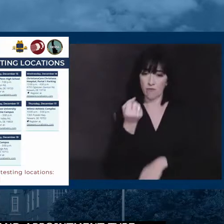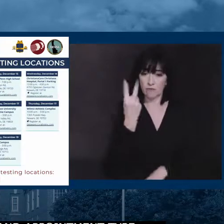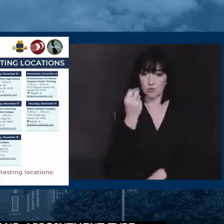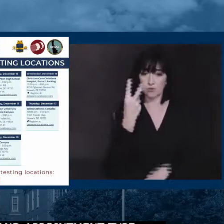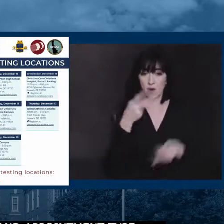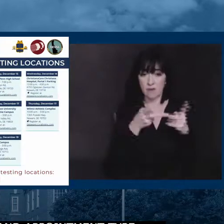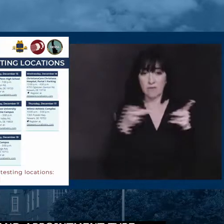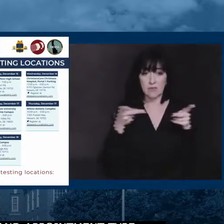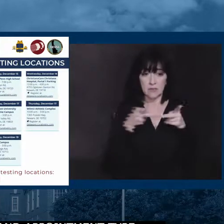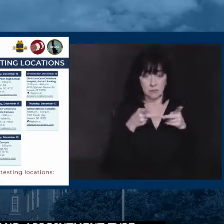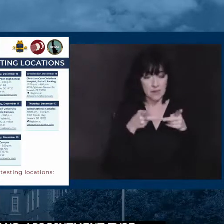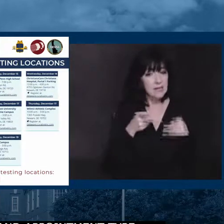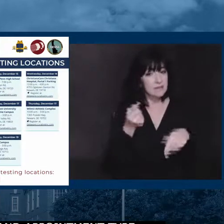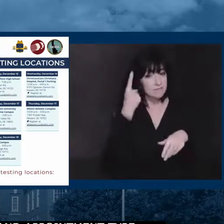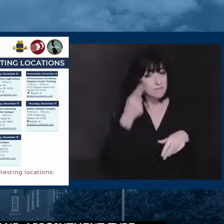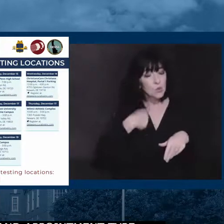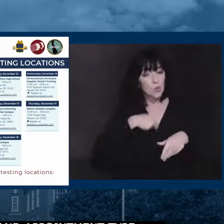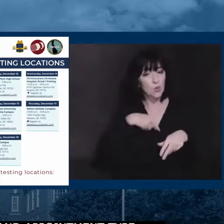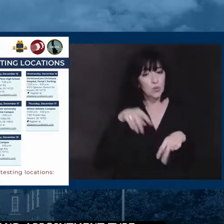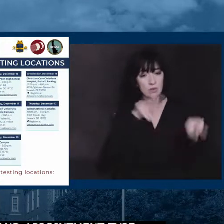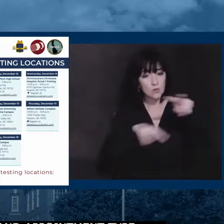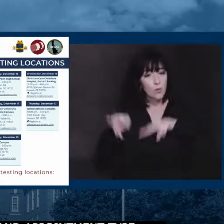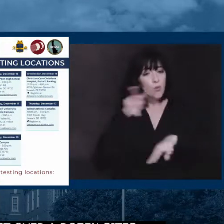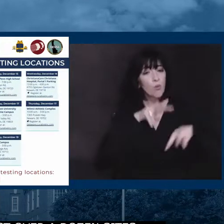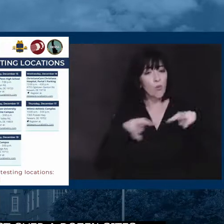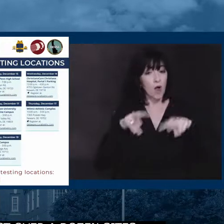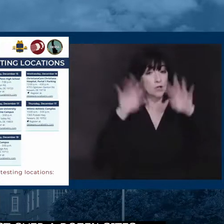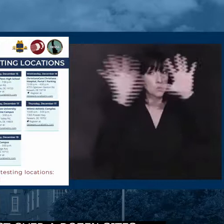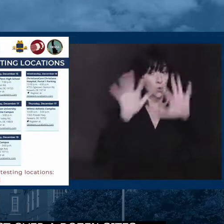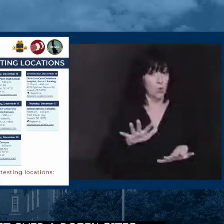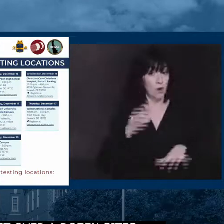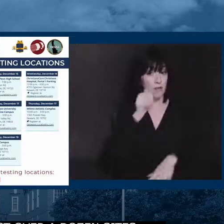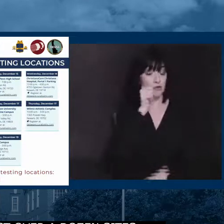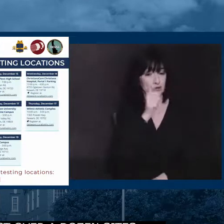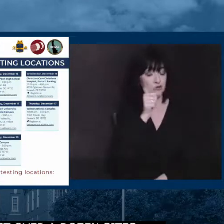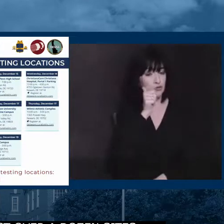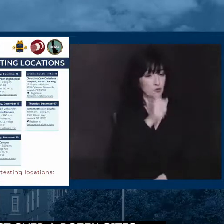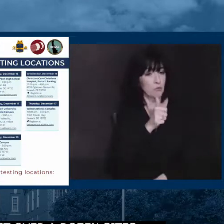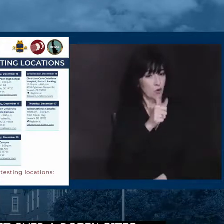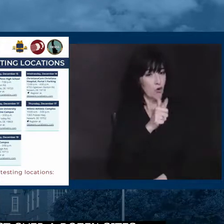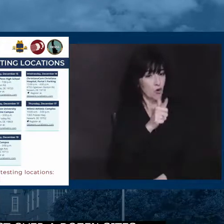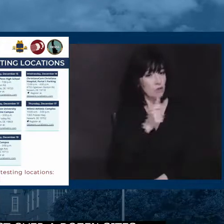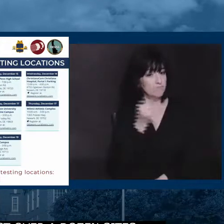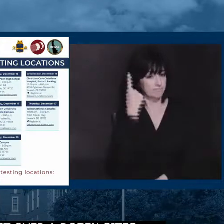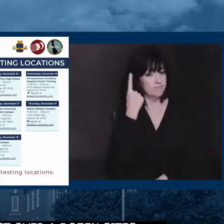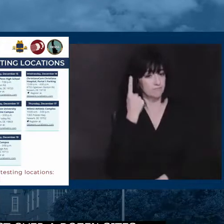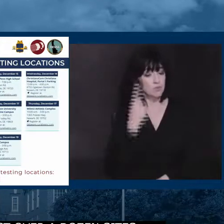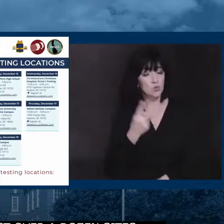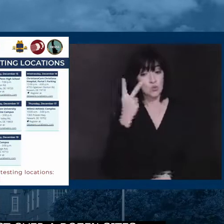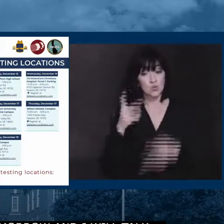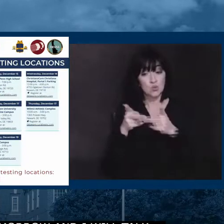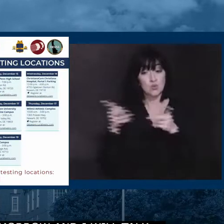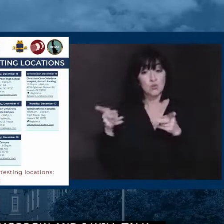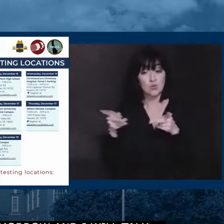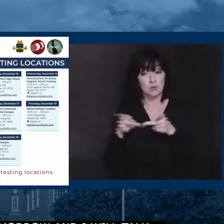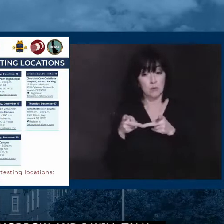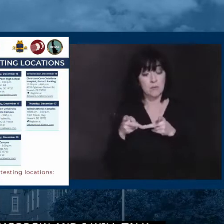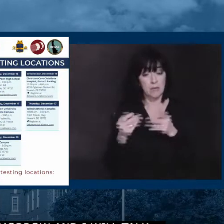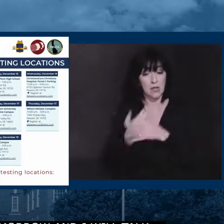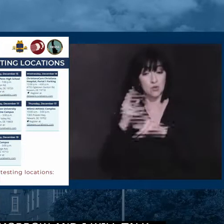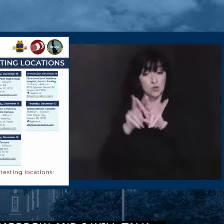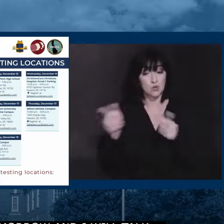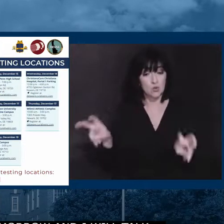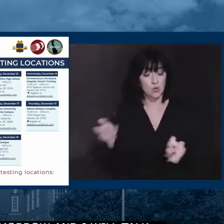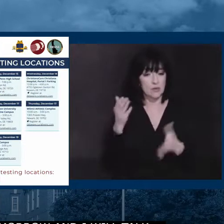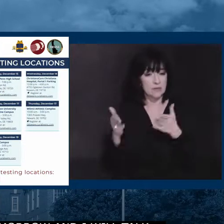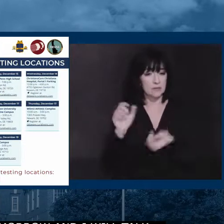monitoring the weather tomorrow, and I'll talk about that at the end. There will be a change for the 2 sites Newcastle County has tomorrow. Middletown High School will be